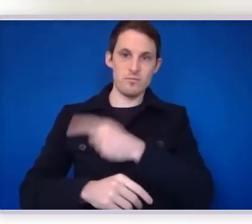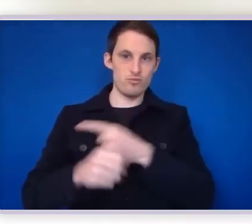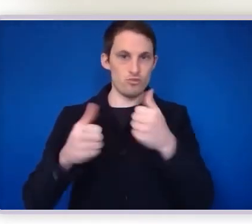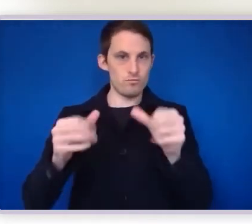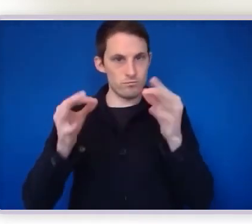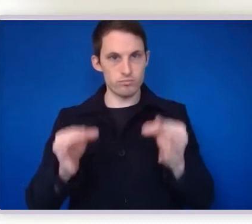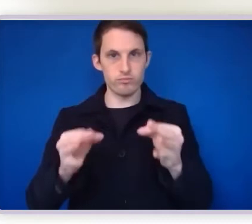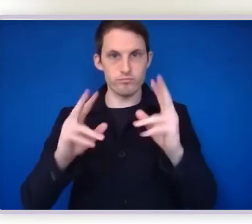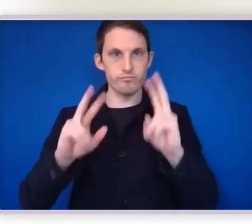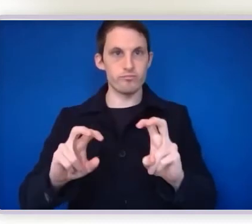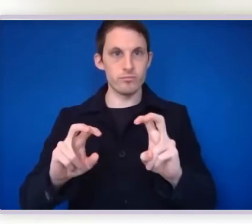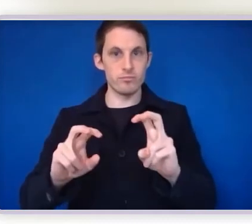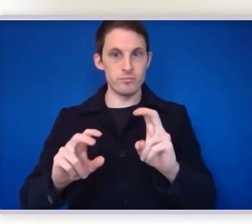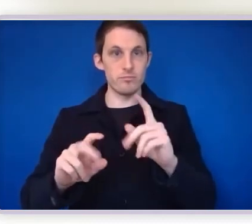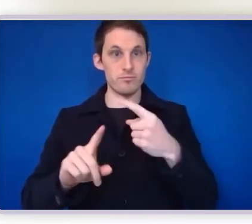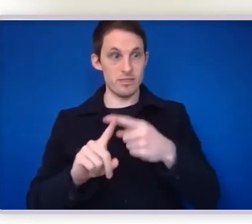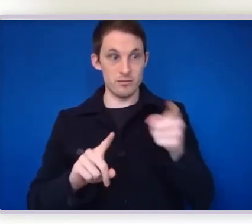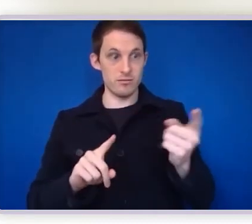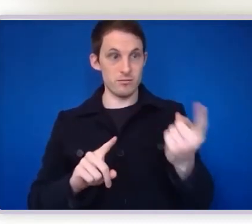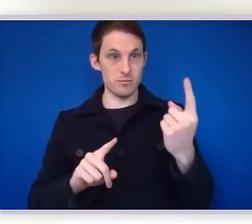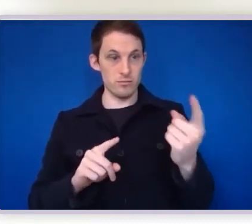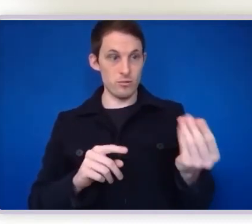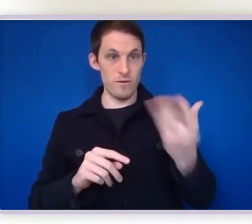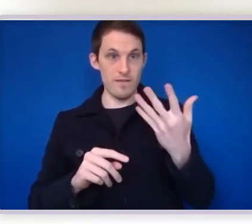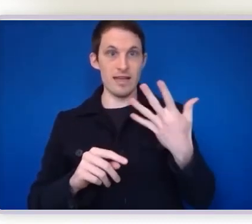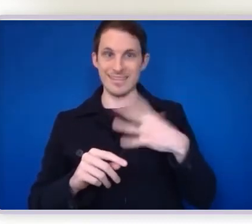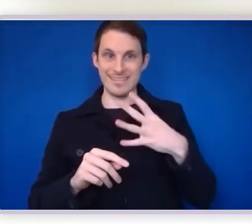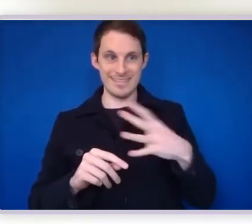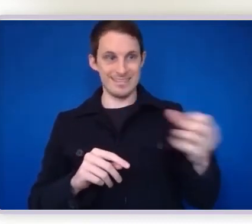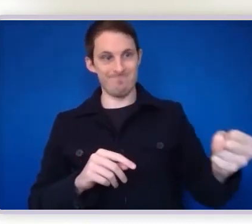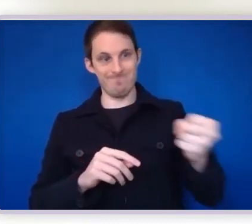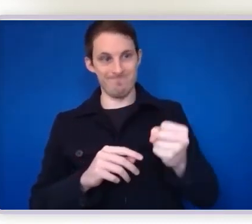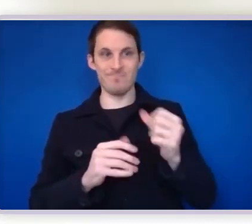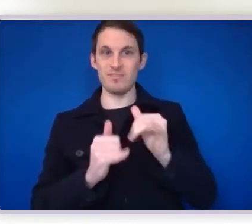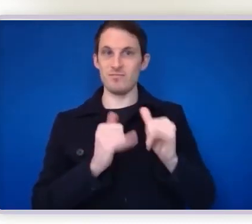a notifier, you are one of the key witnesses to an investigation.